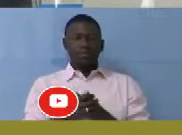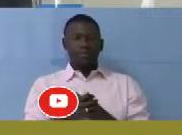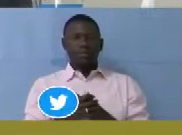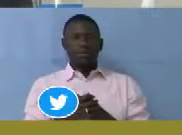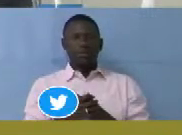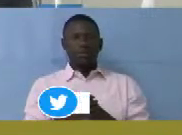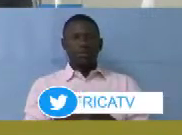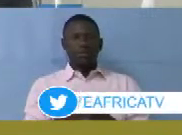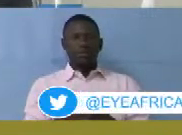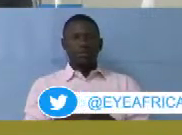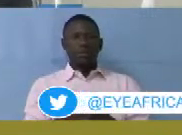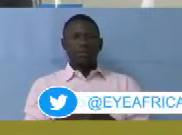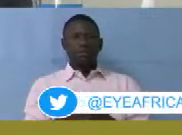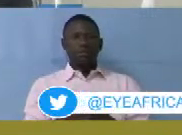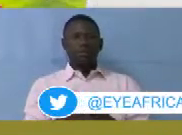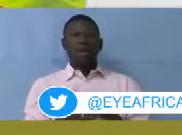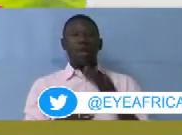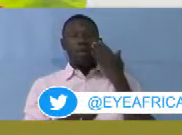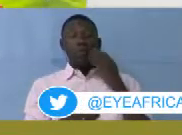From that visit,